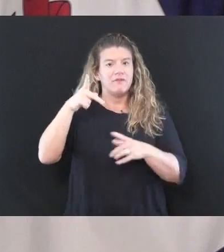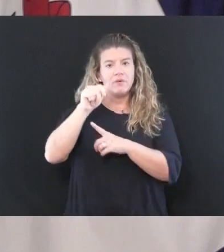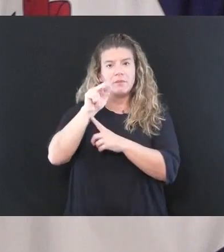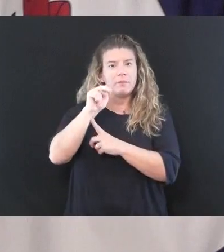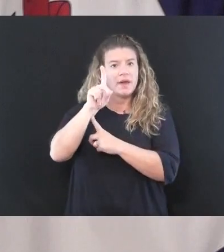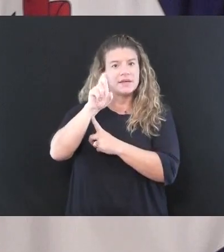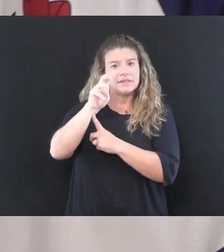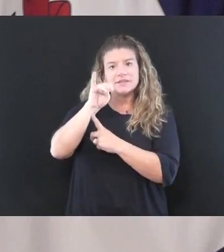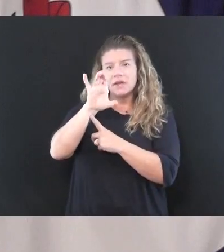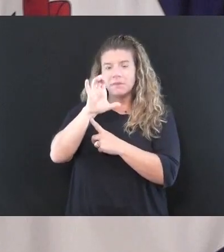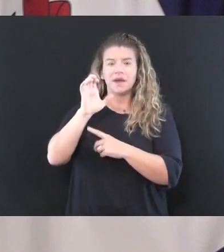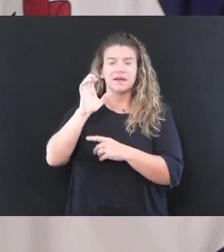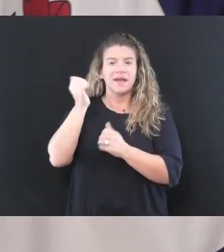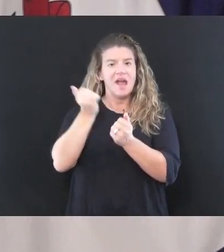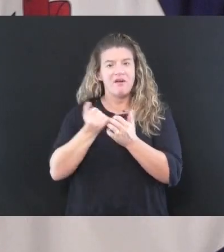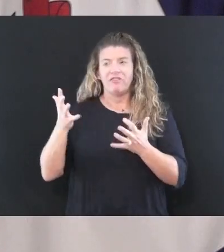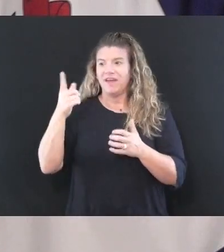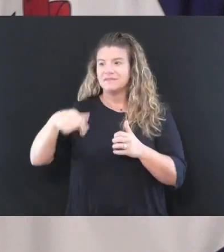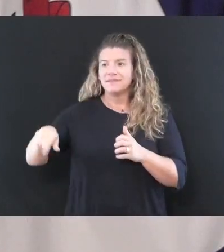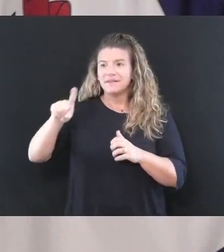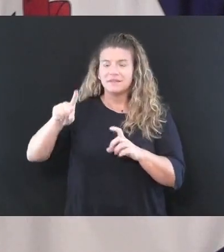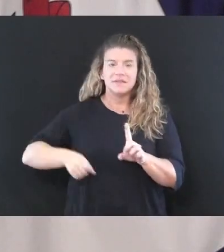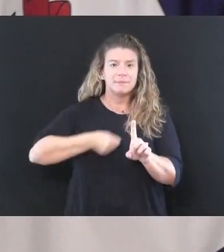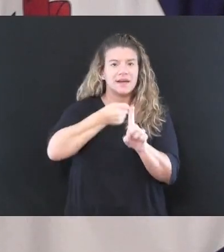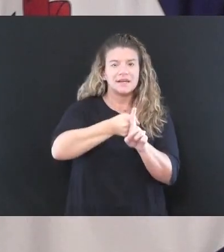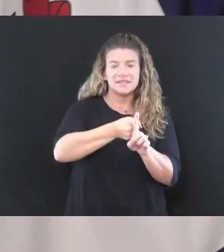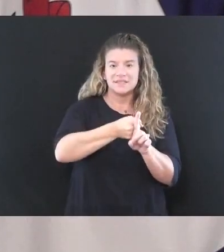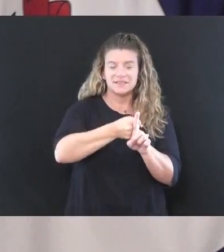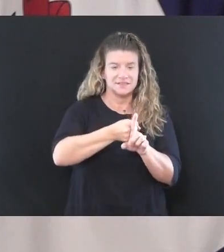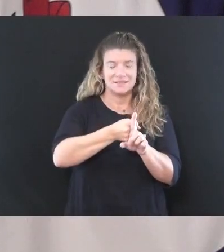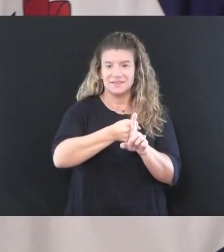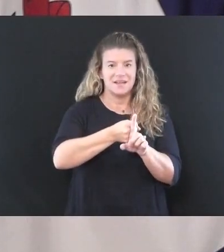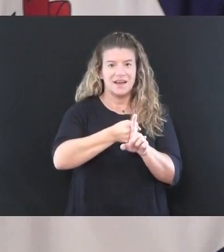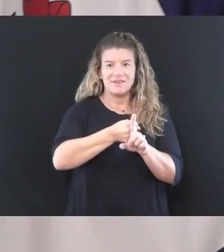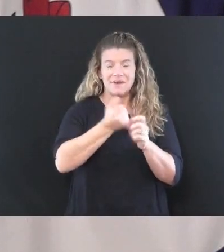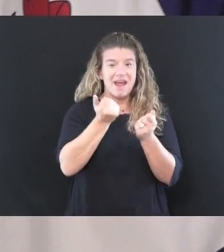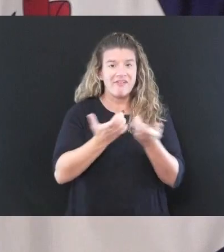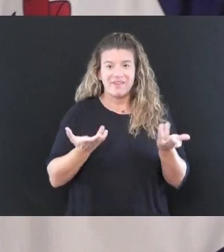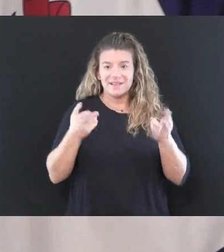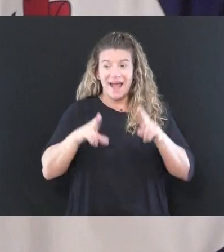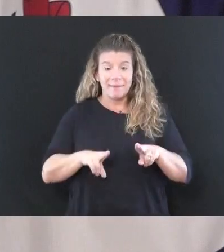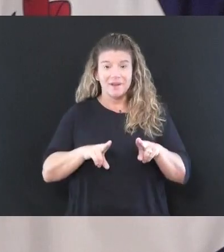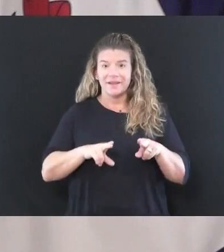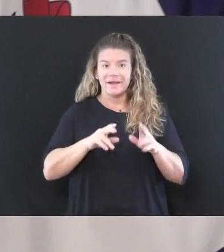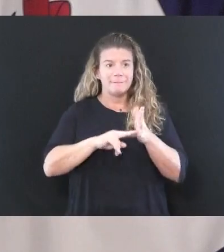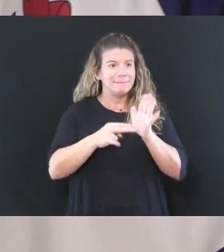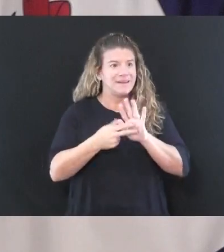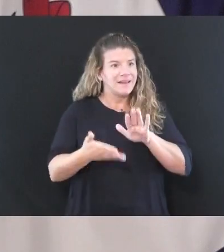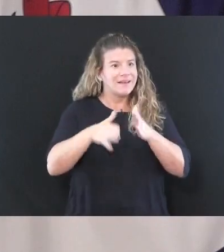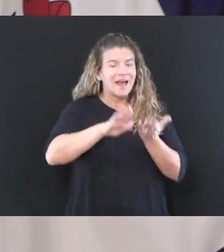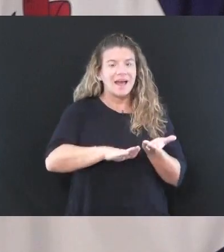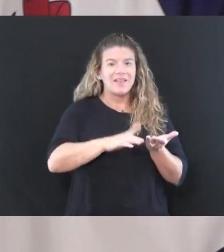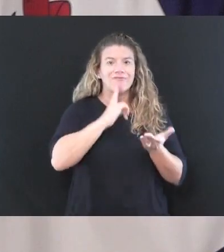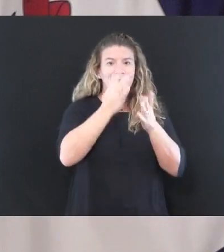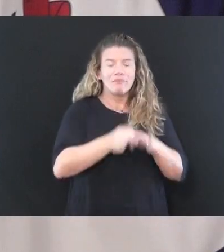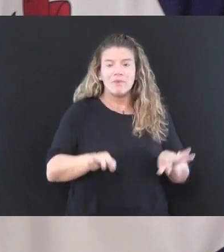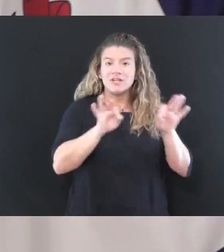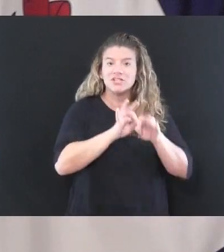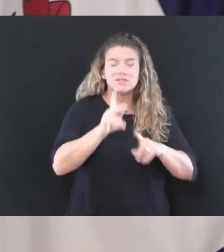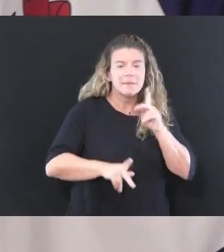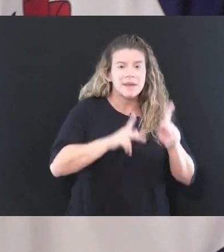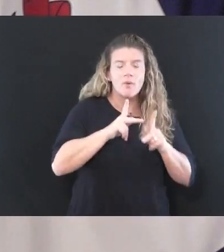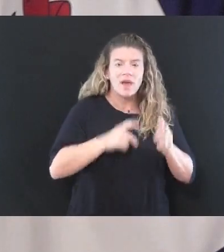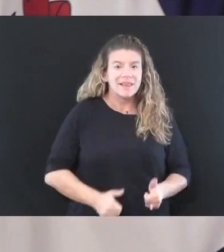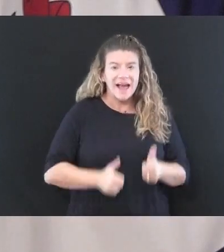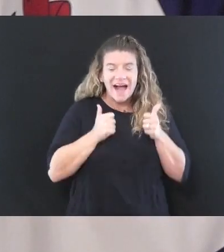and all the impacts that are from losing precious lives to the impacts on our families and